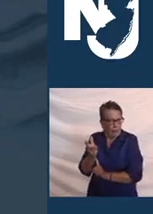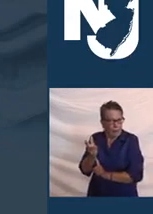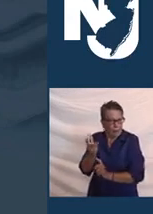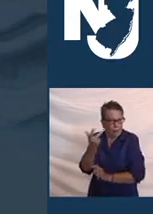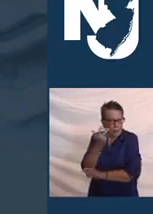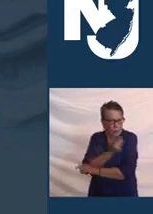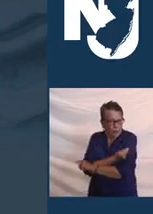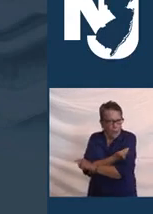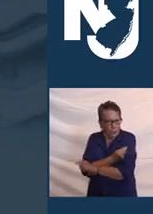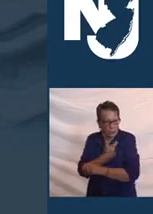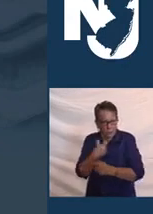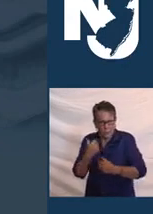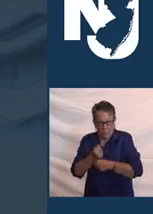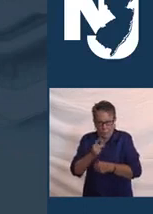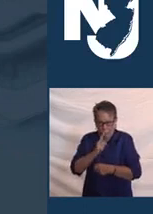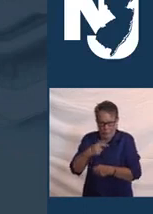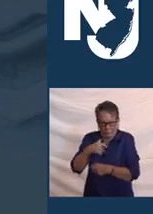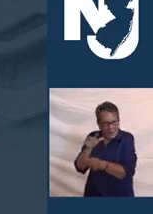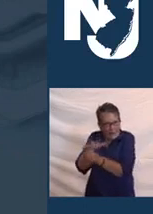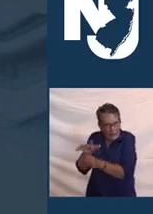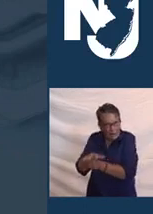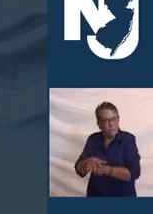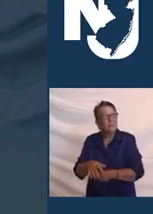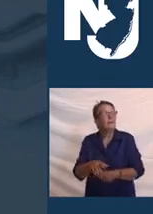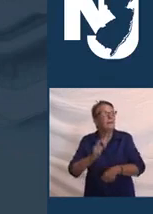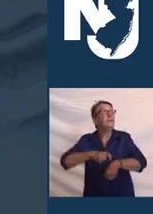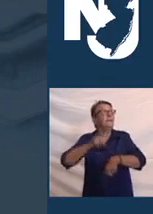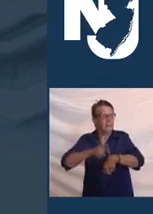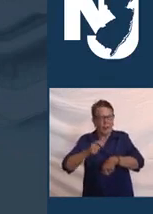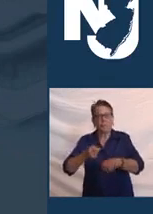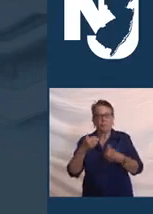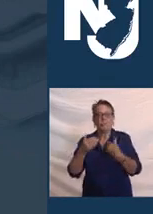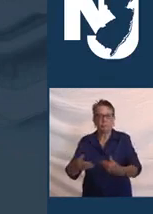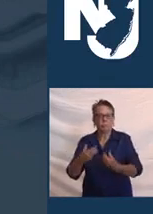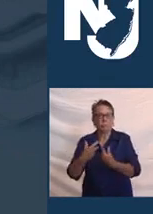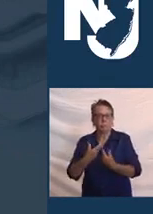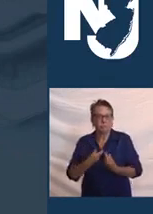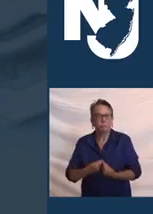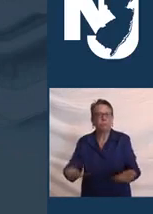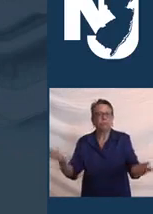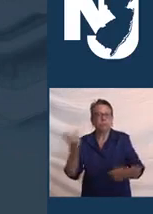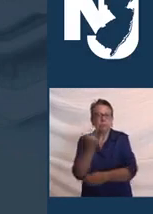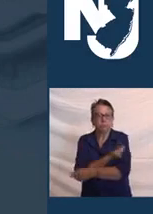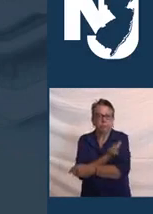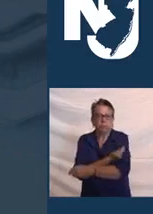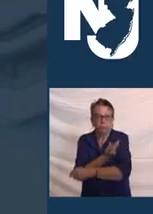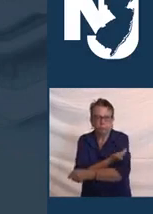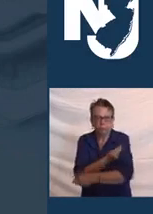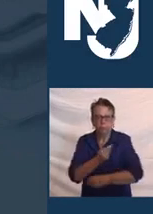booster guidance. And remember, that has been the case since mid-August. Folks who are